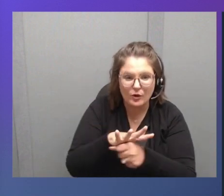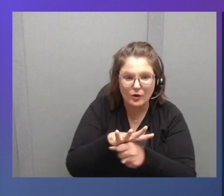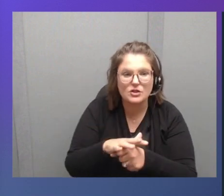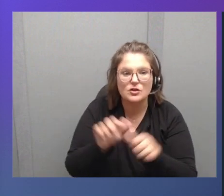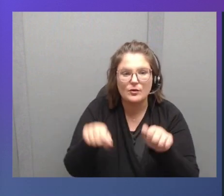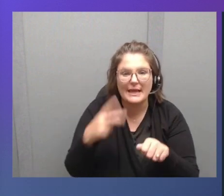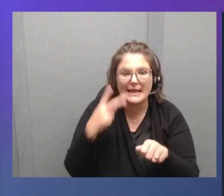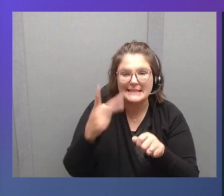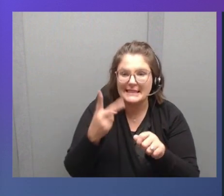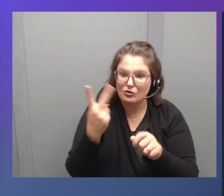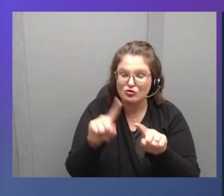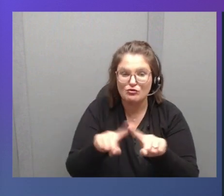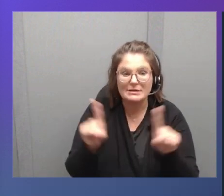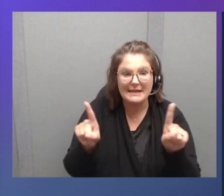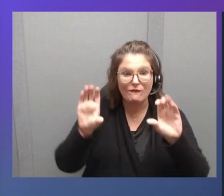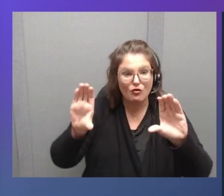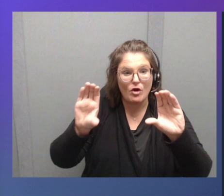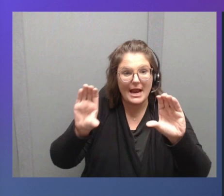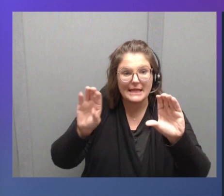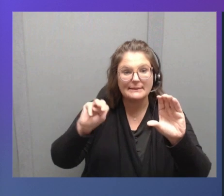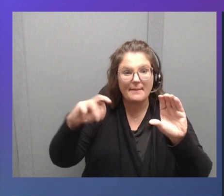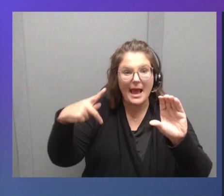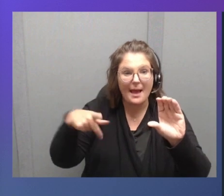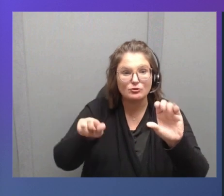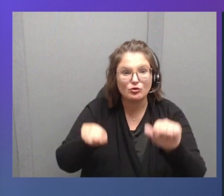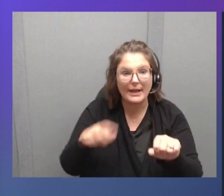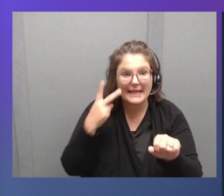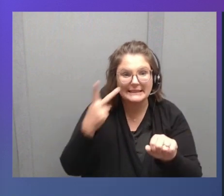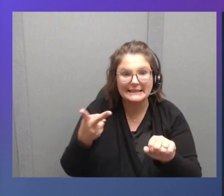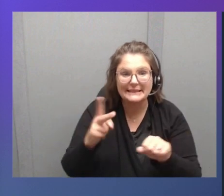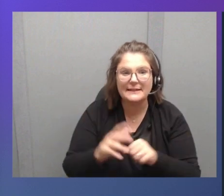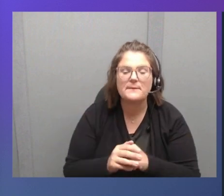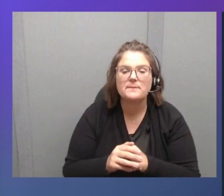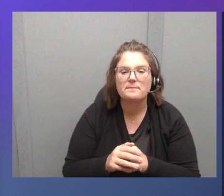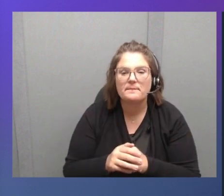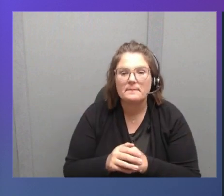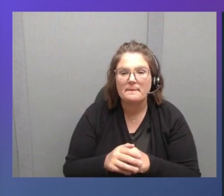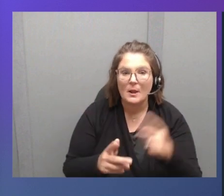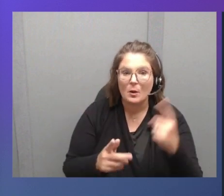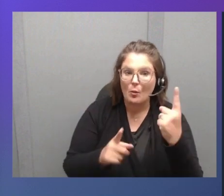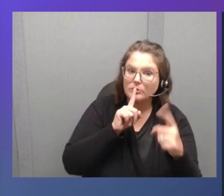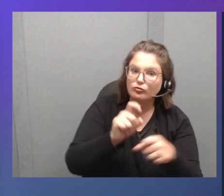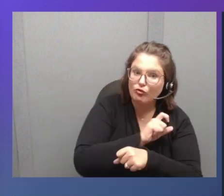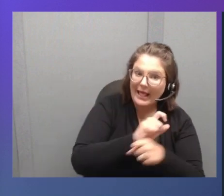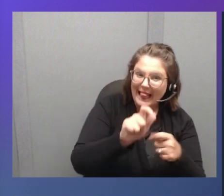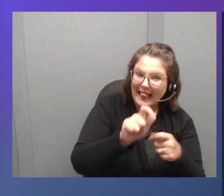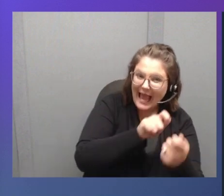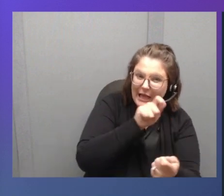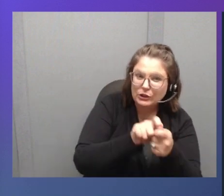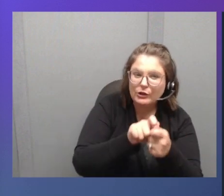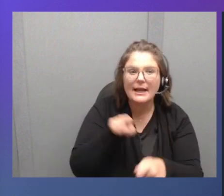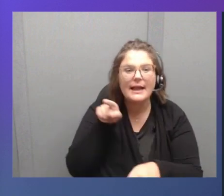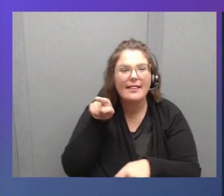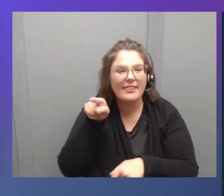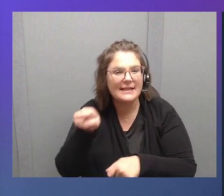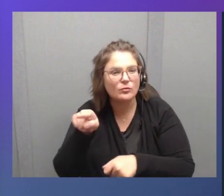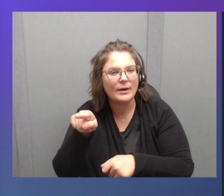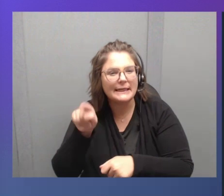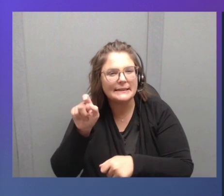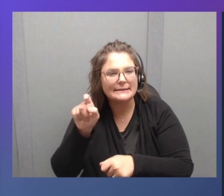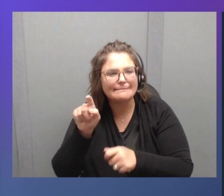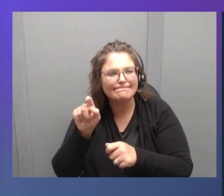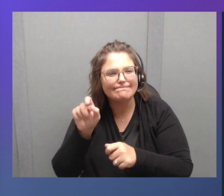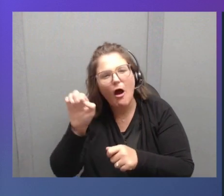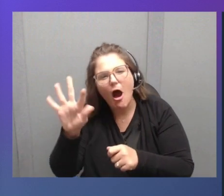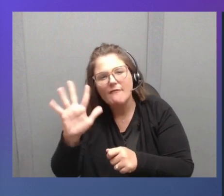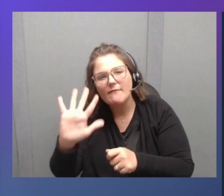maps there using Yeah. our location service mapping. Okay. One is extremely accurate, one is off by maybe half a mile or so, but not too bad because you're using an